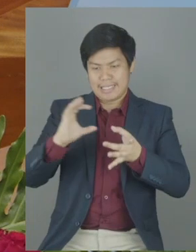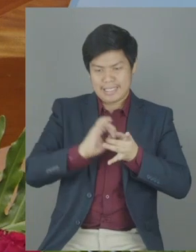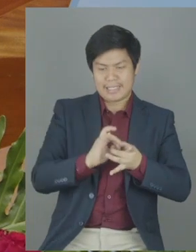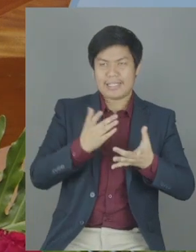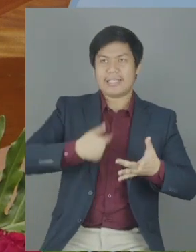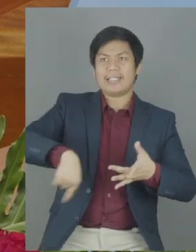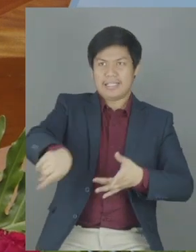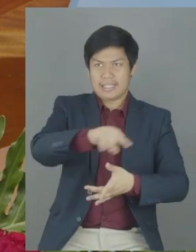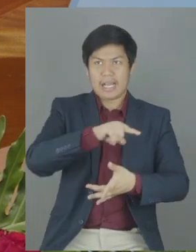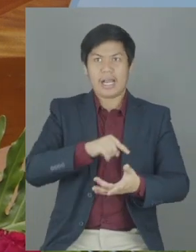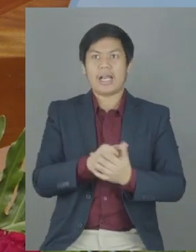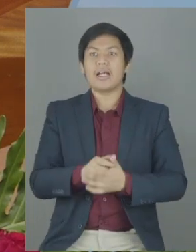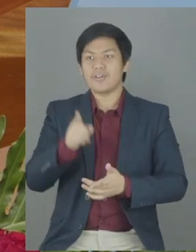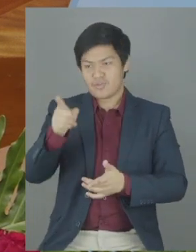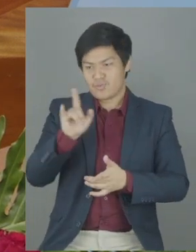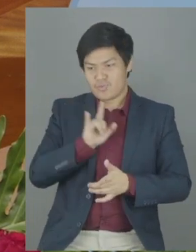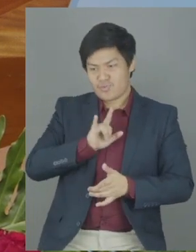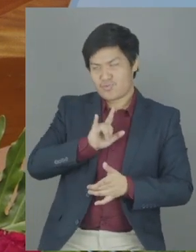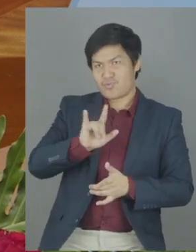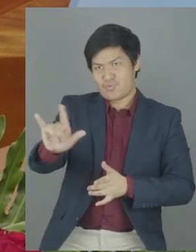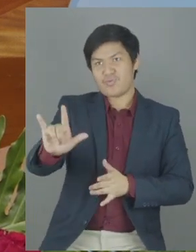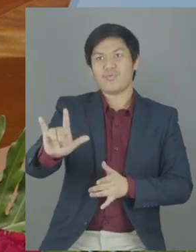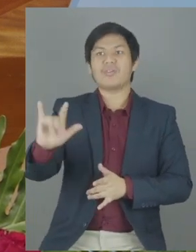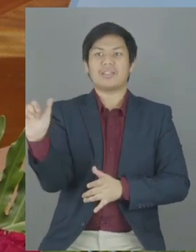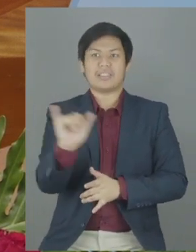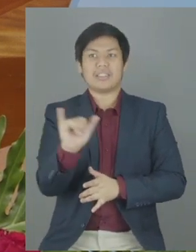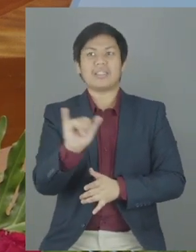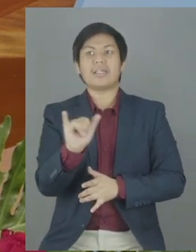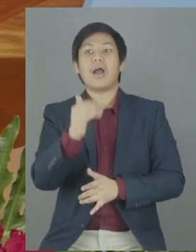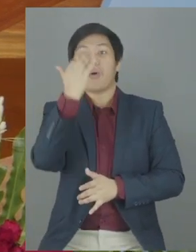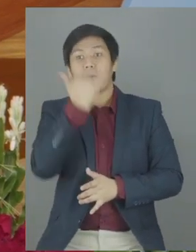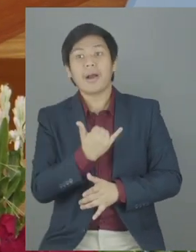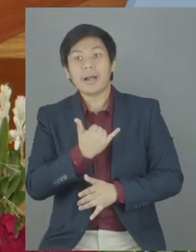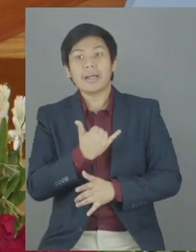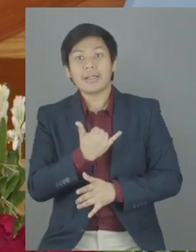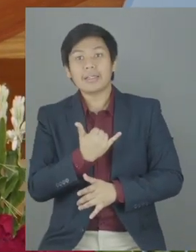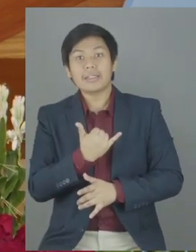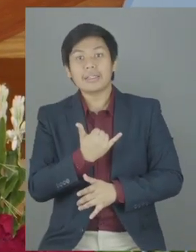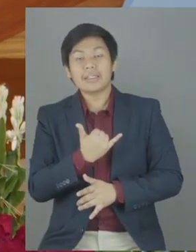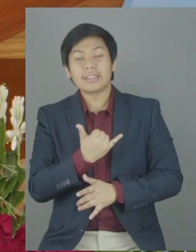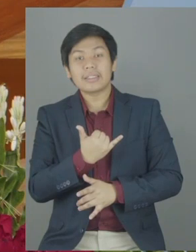And not only that, you shall love him as yourself. Why?